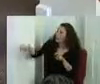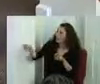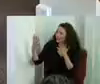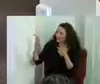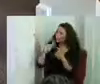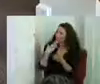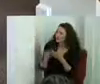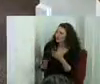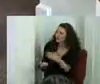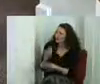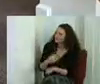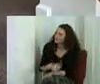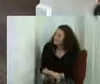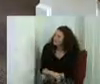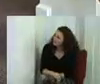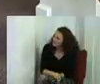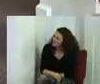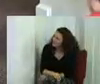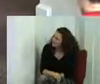morning.